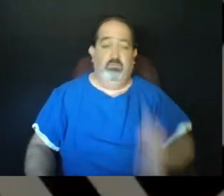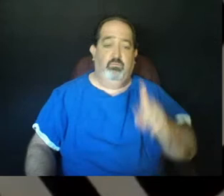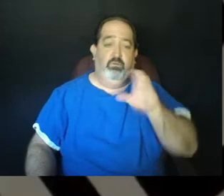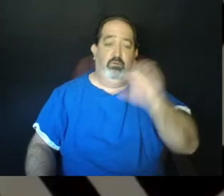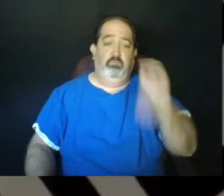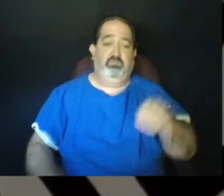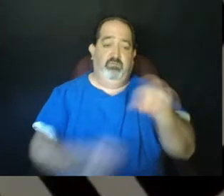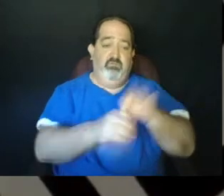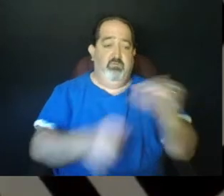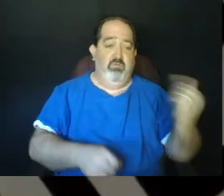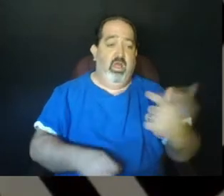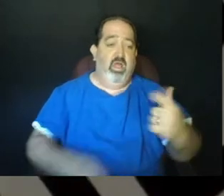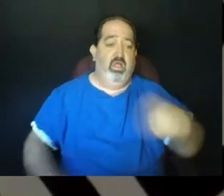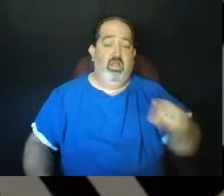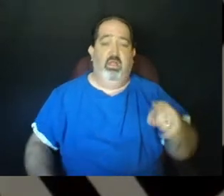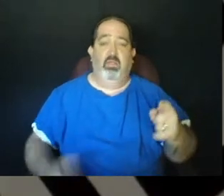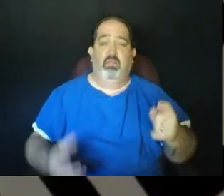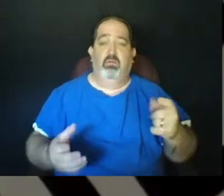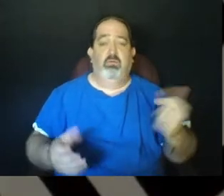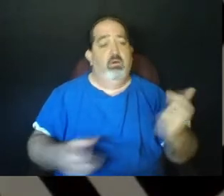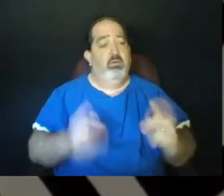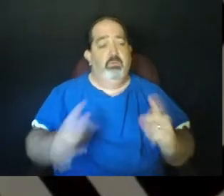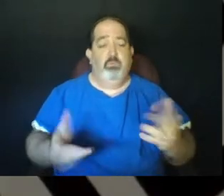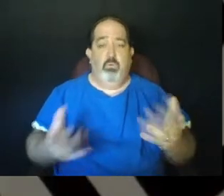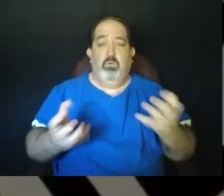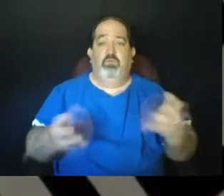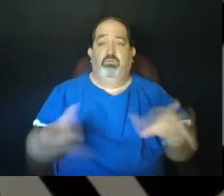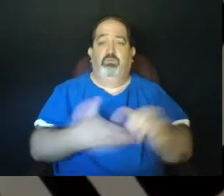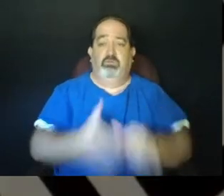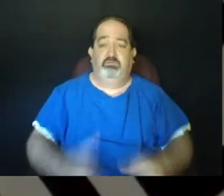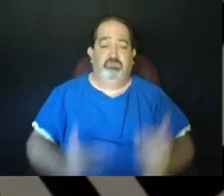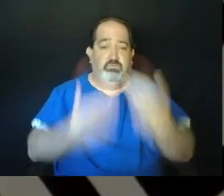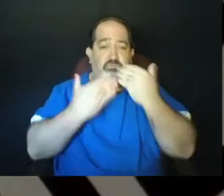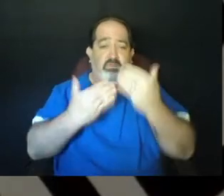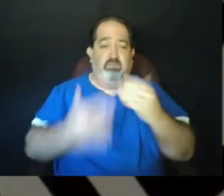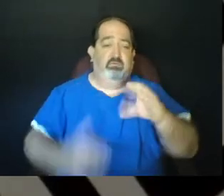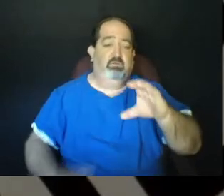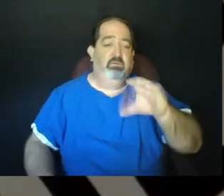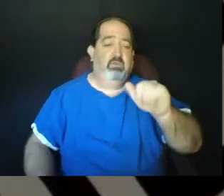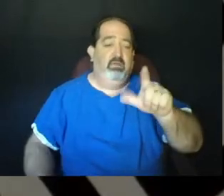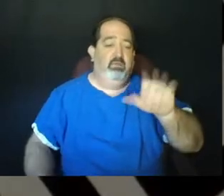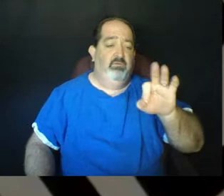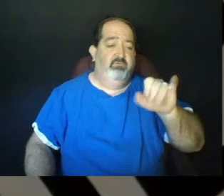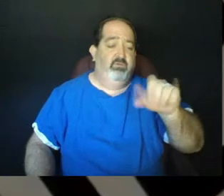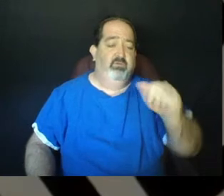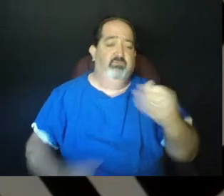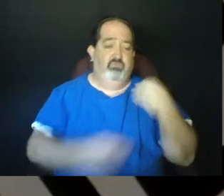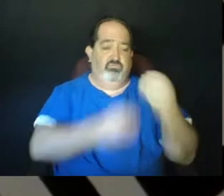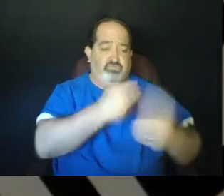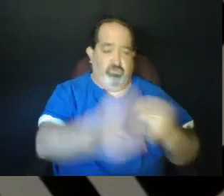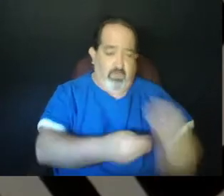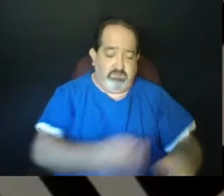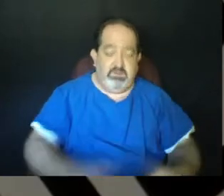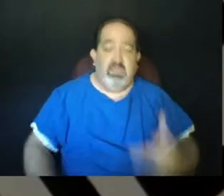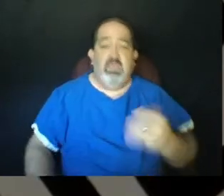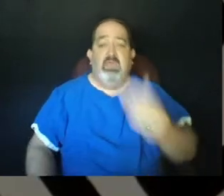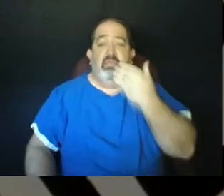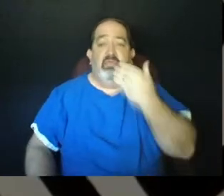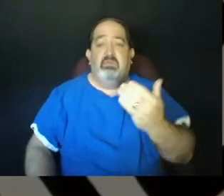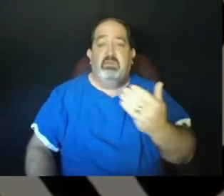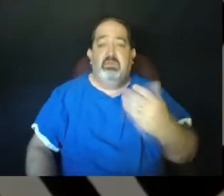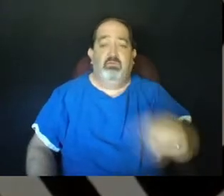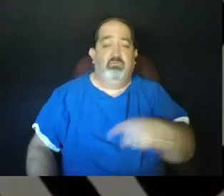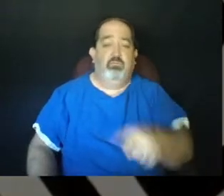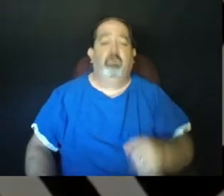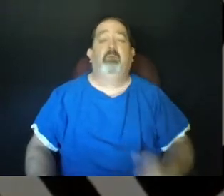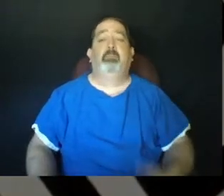100% vote across the board. Everybody was all in on this one. So thank you, Calafia, for your generosity, and thank you for who you are. Good